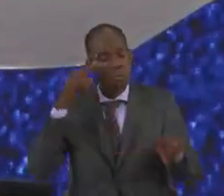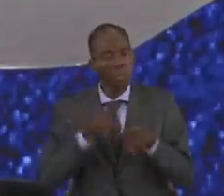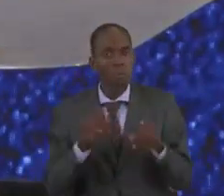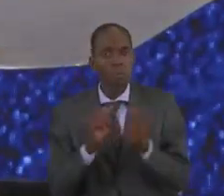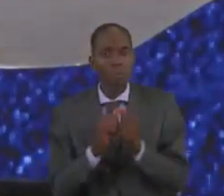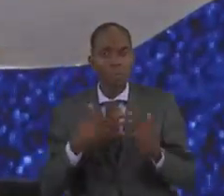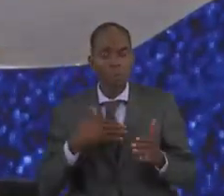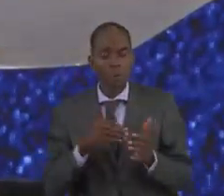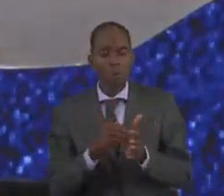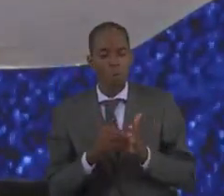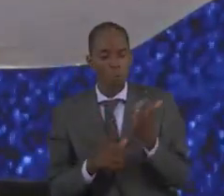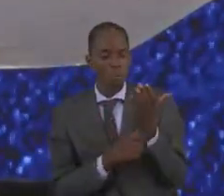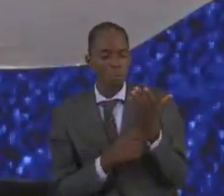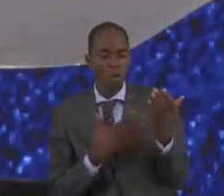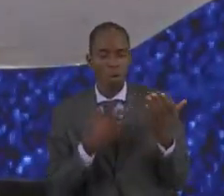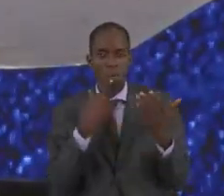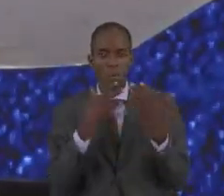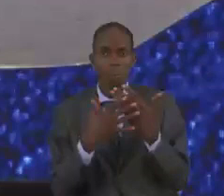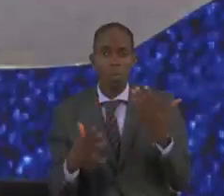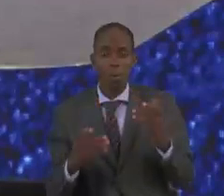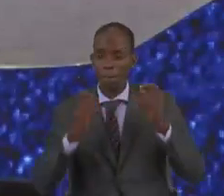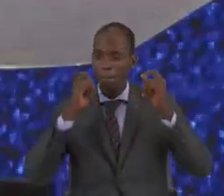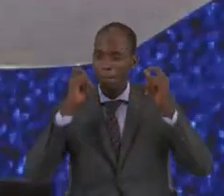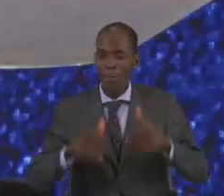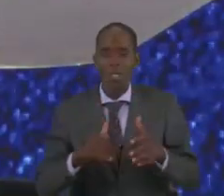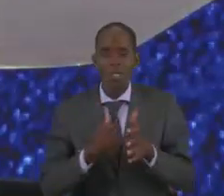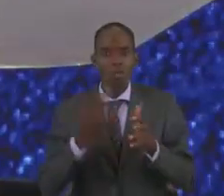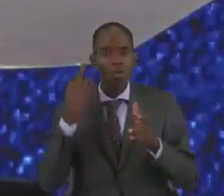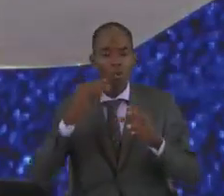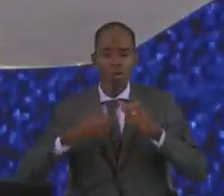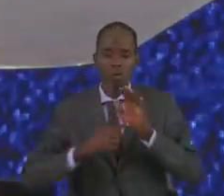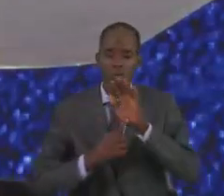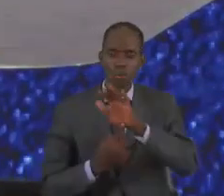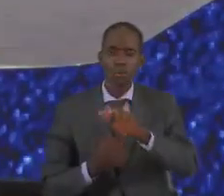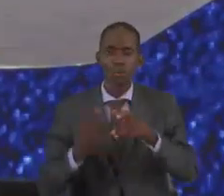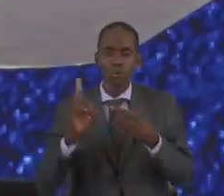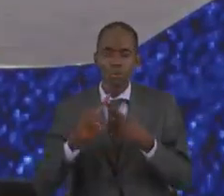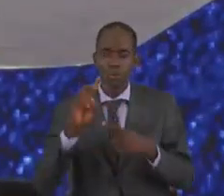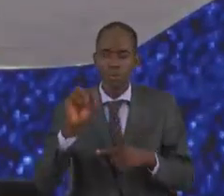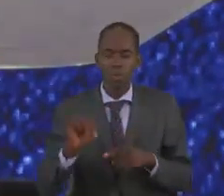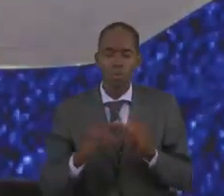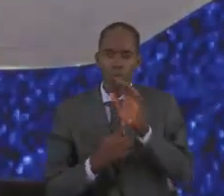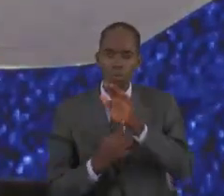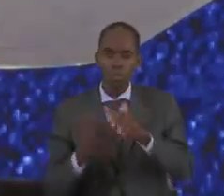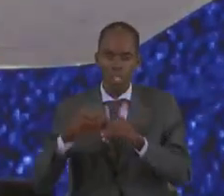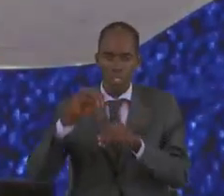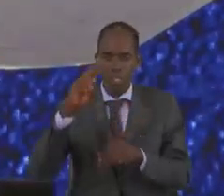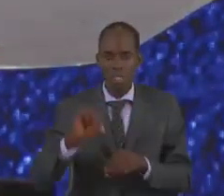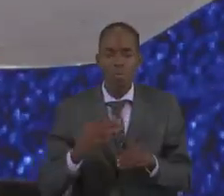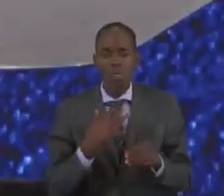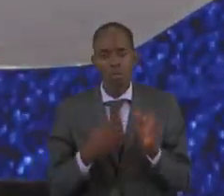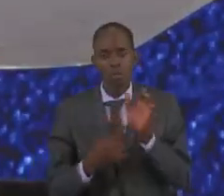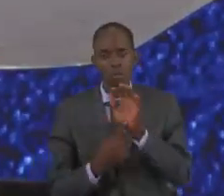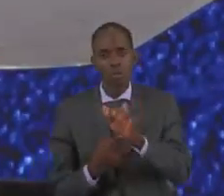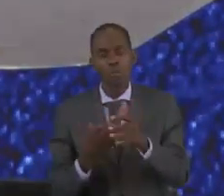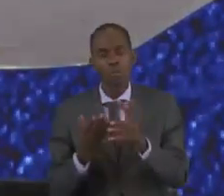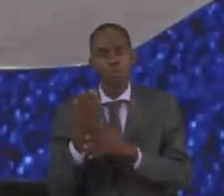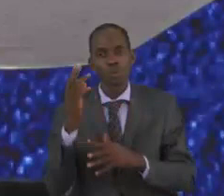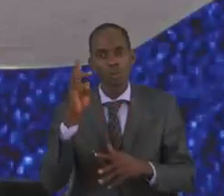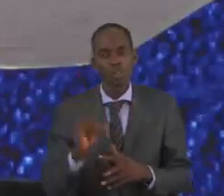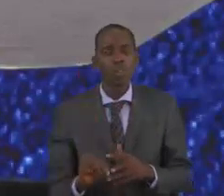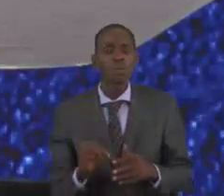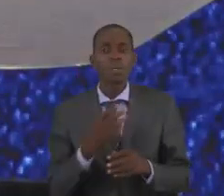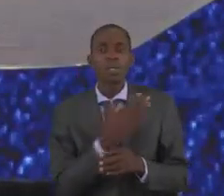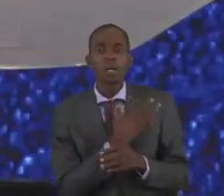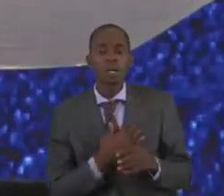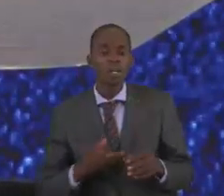blood. Immediately it was revealed to me, revealed in me, and it's going to be revealed through me. I